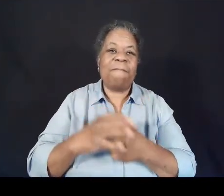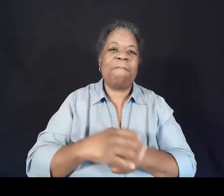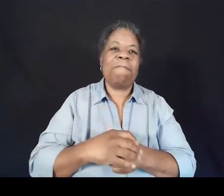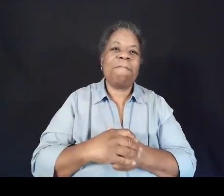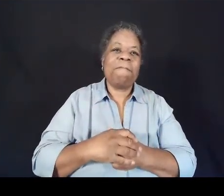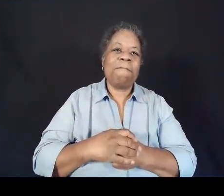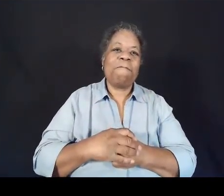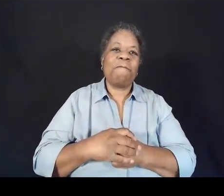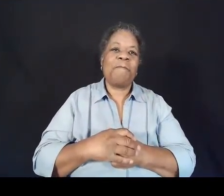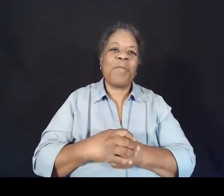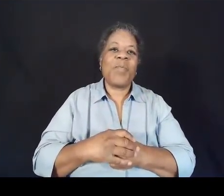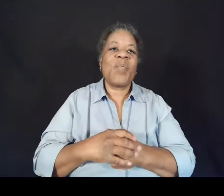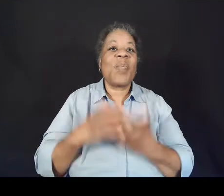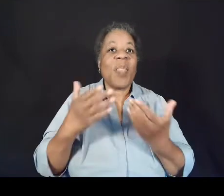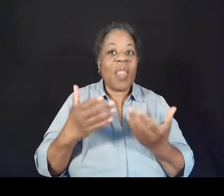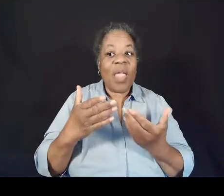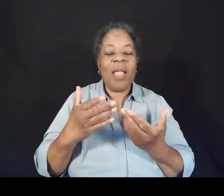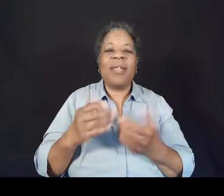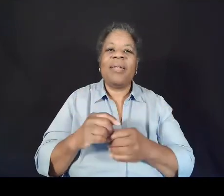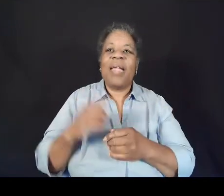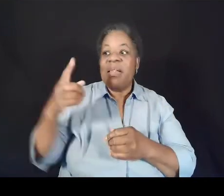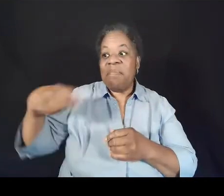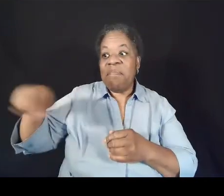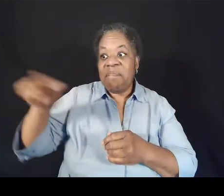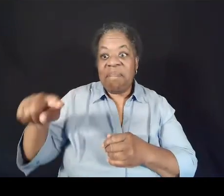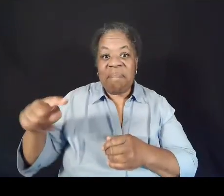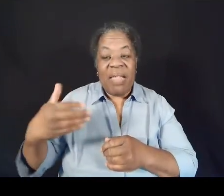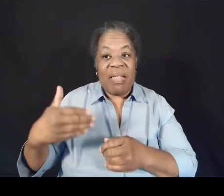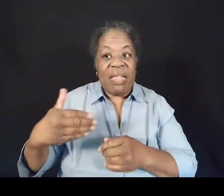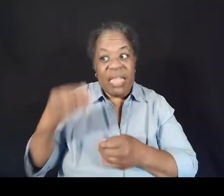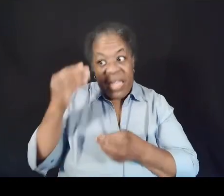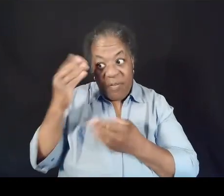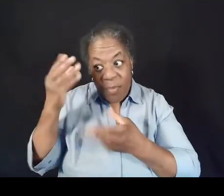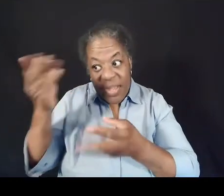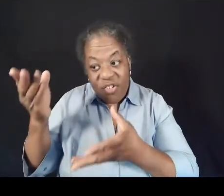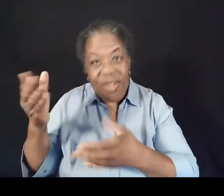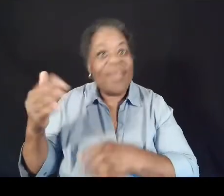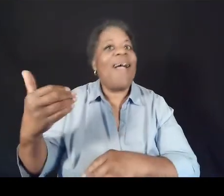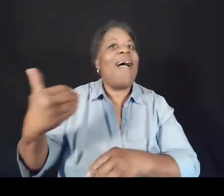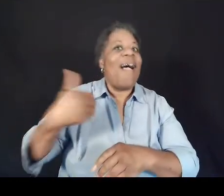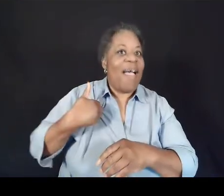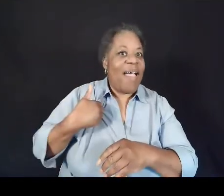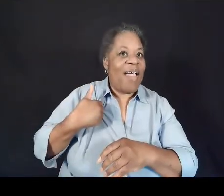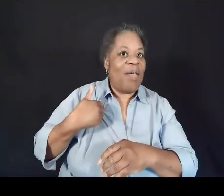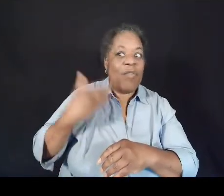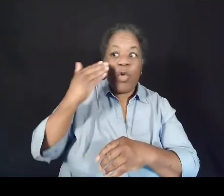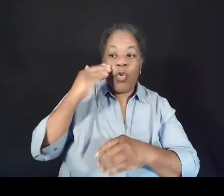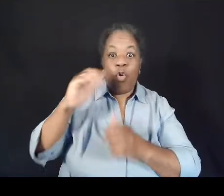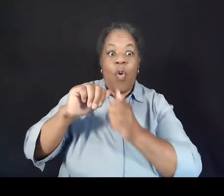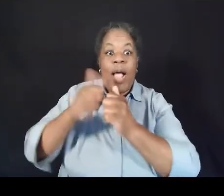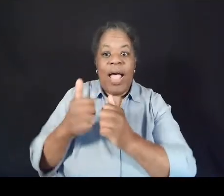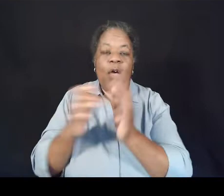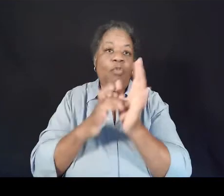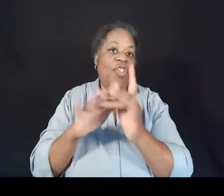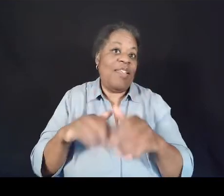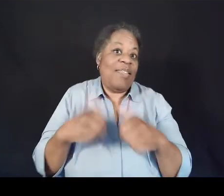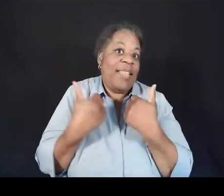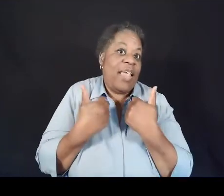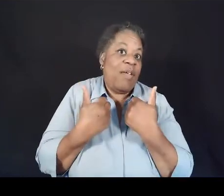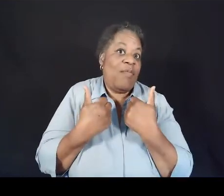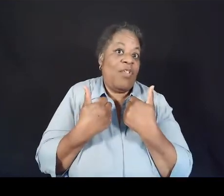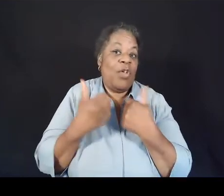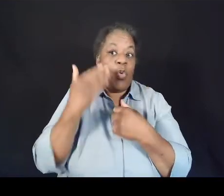So they had information. They knew how Jesus lived and what he taught.